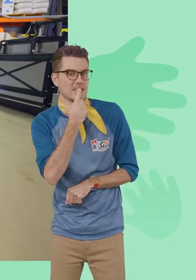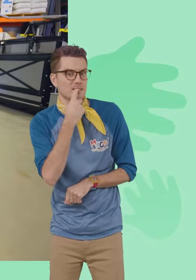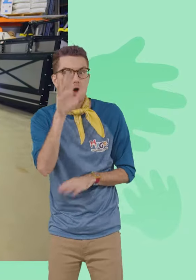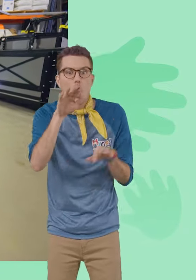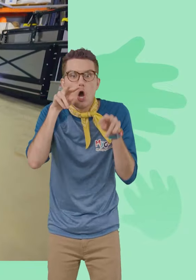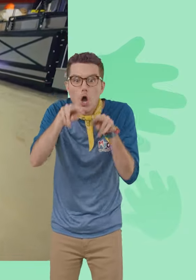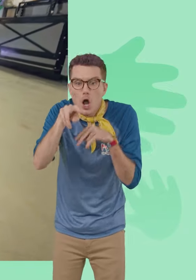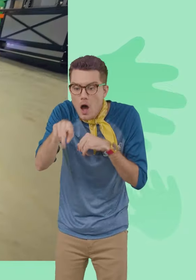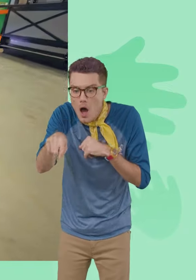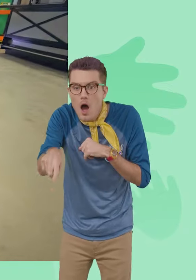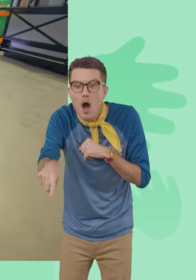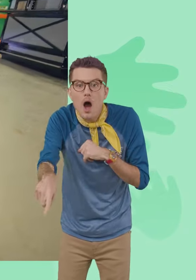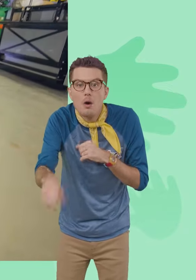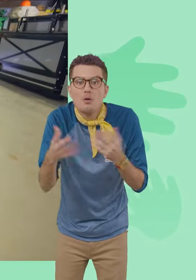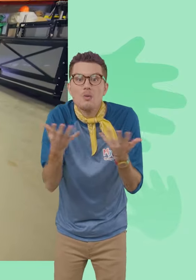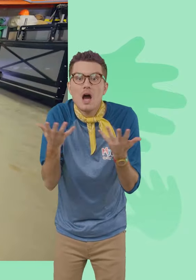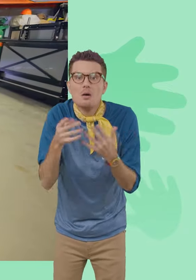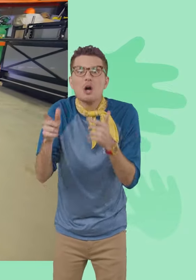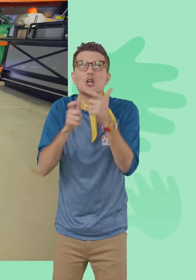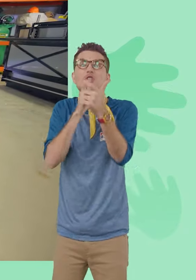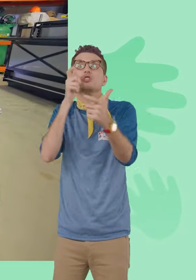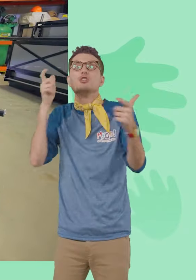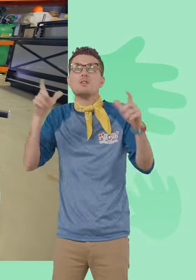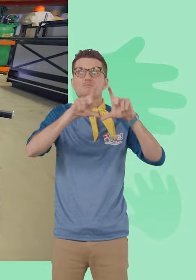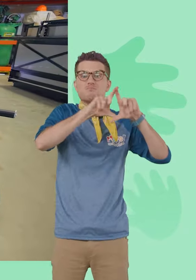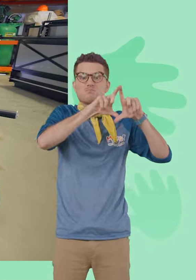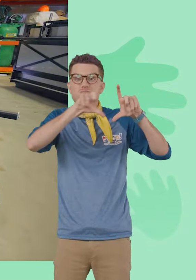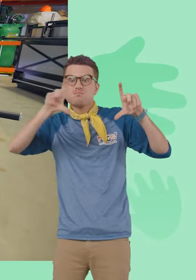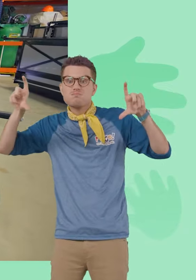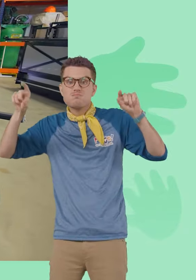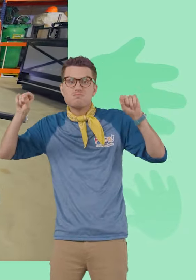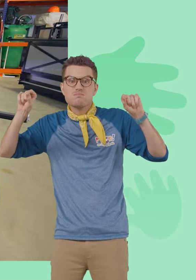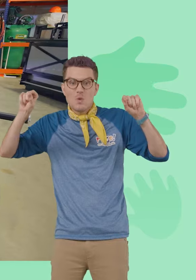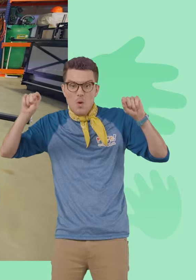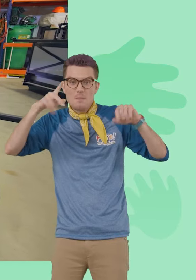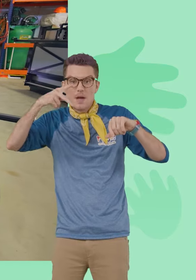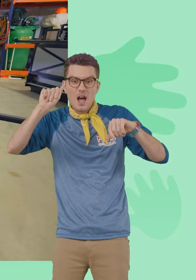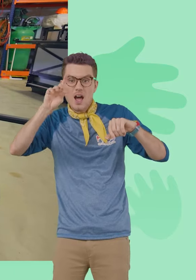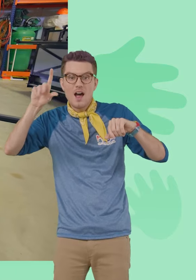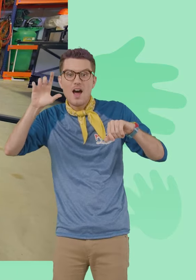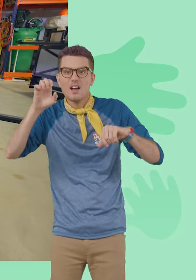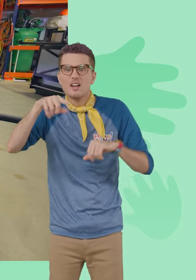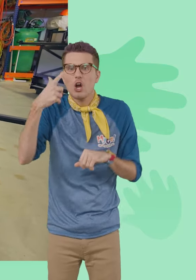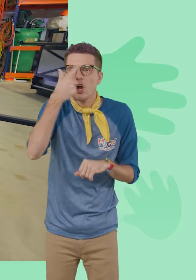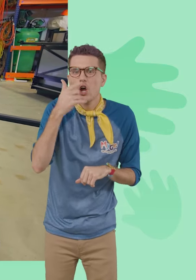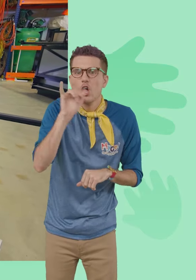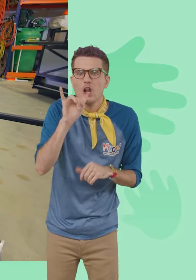Oh, look way down here, a big paddle. Whoa, and it looks like some glass